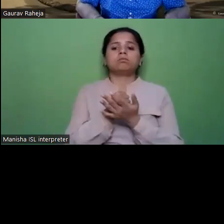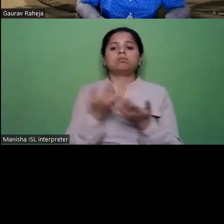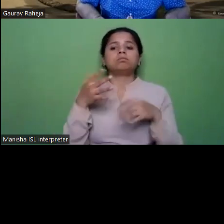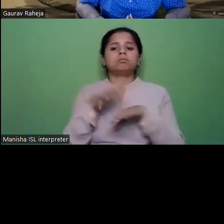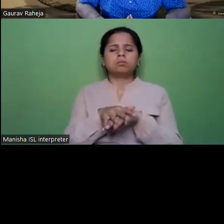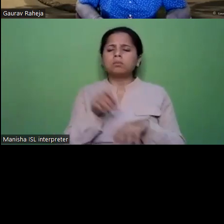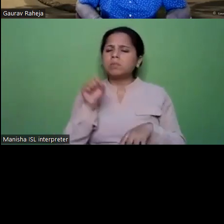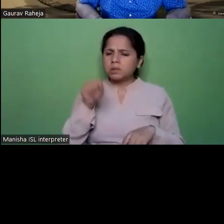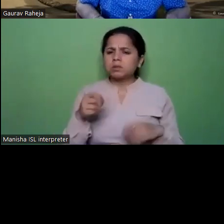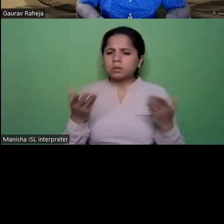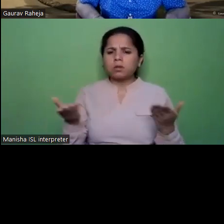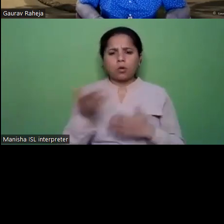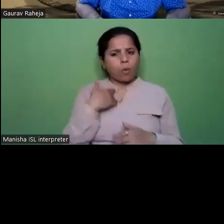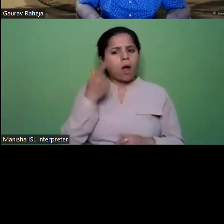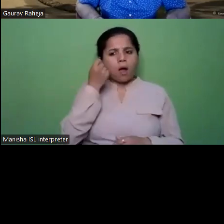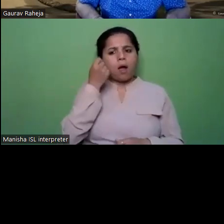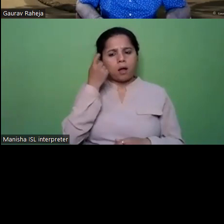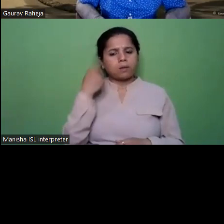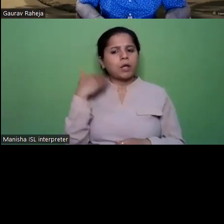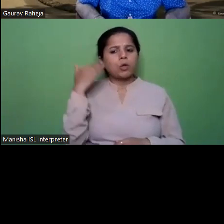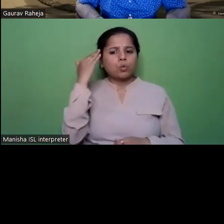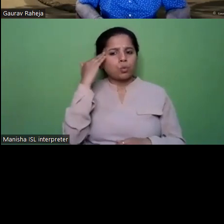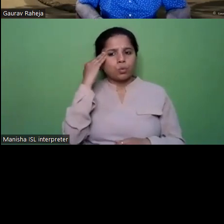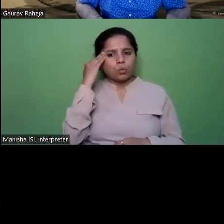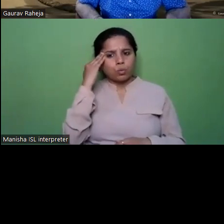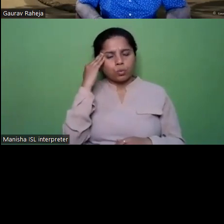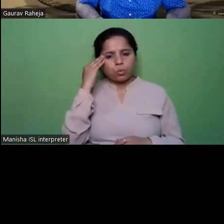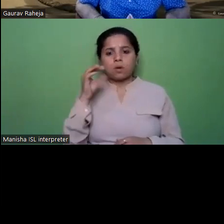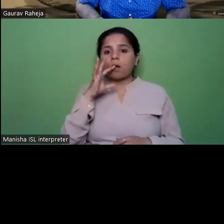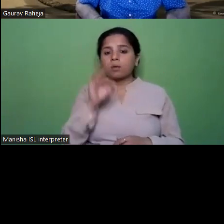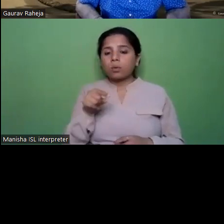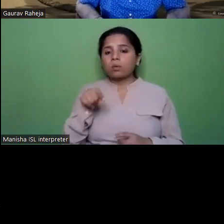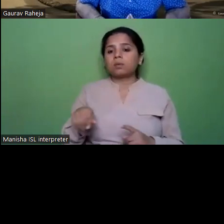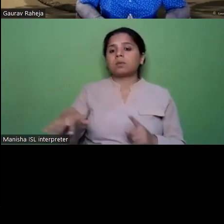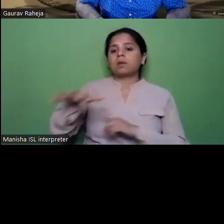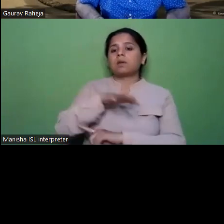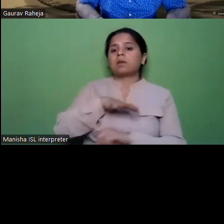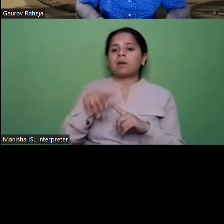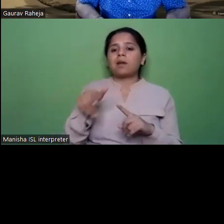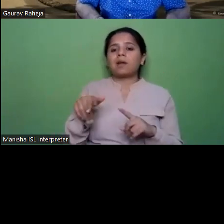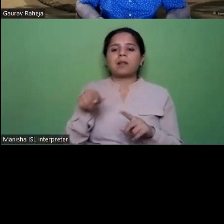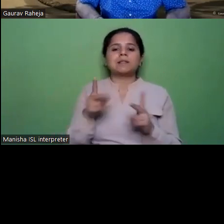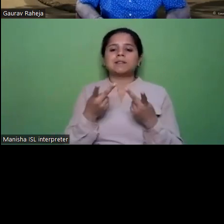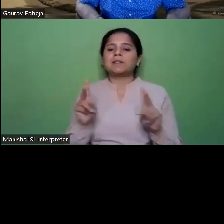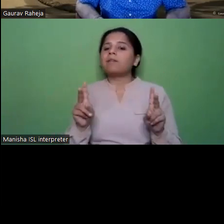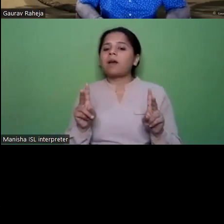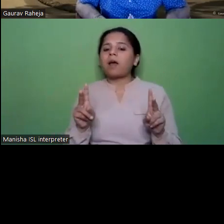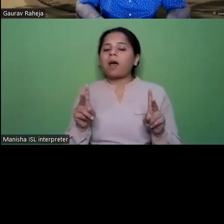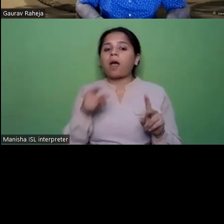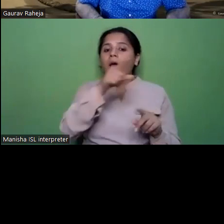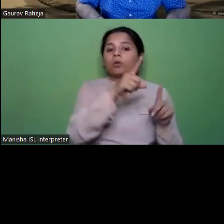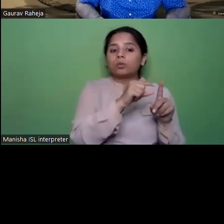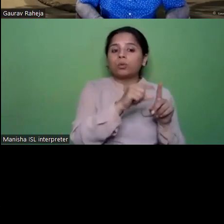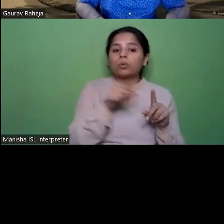course, we all understand and we know that on ground, the reality is very, very different.